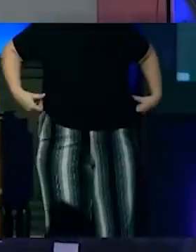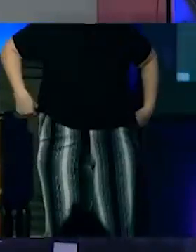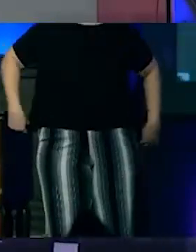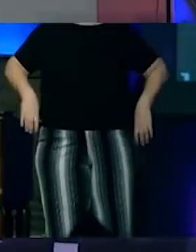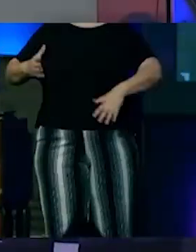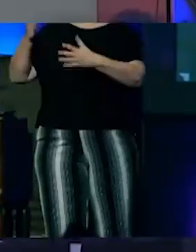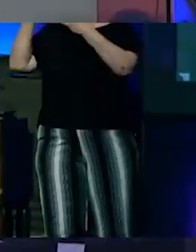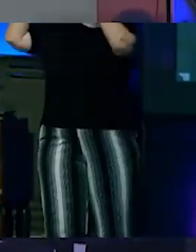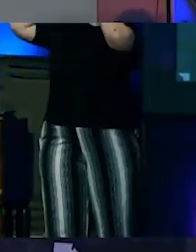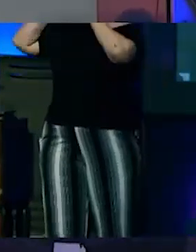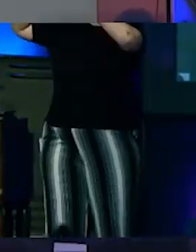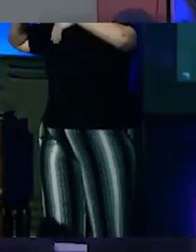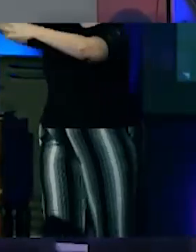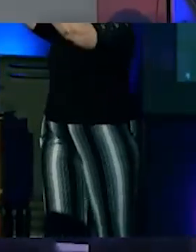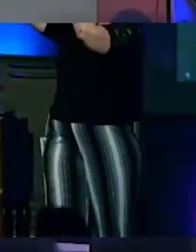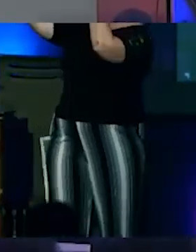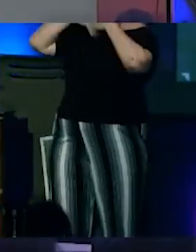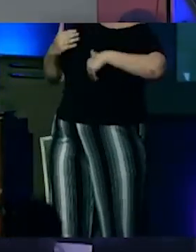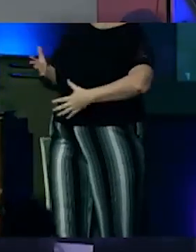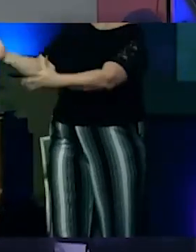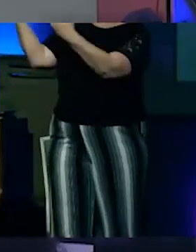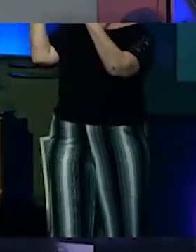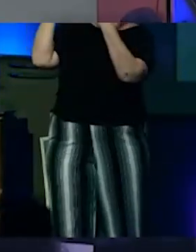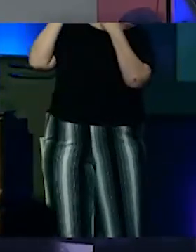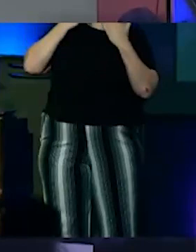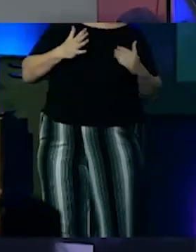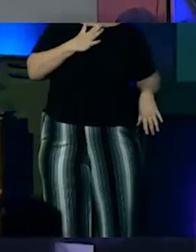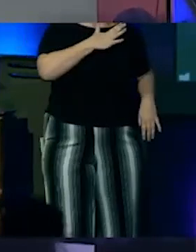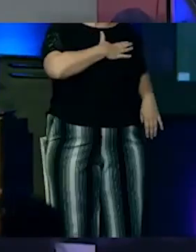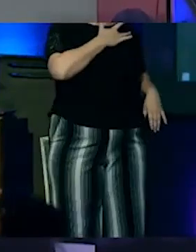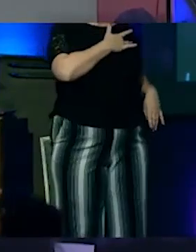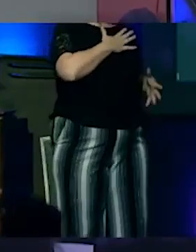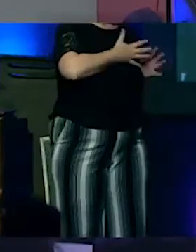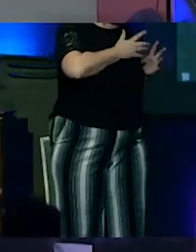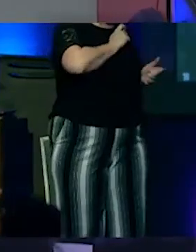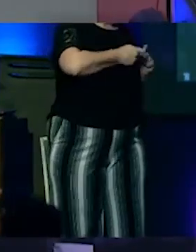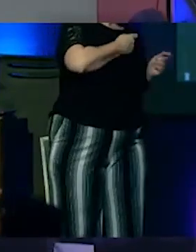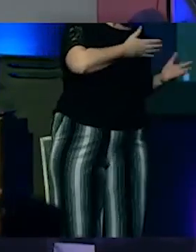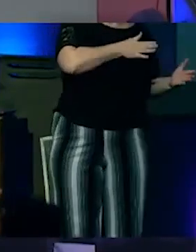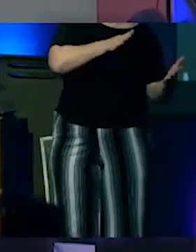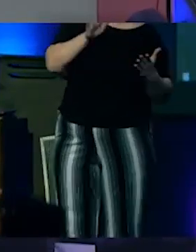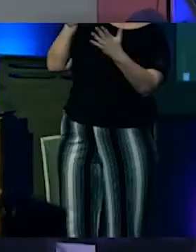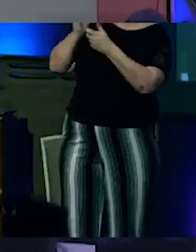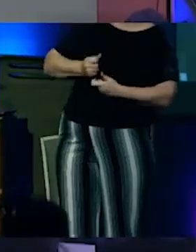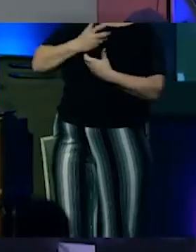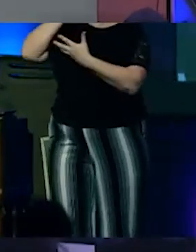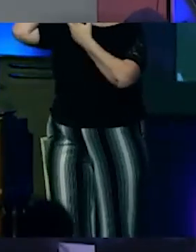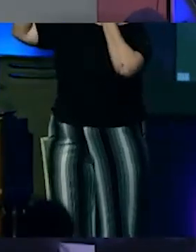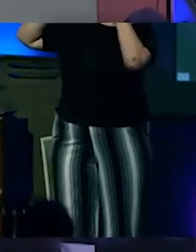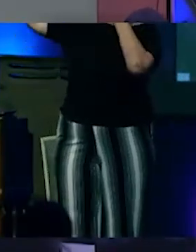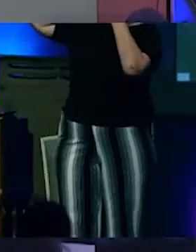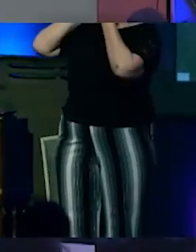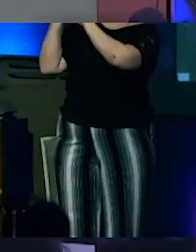Come thou fount of every blessing, tune my heart